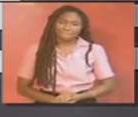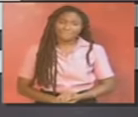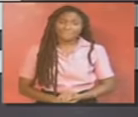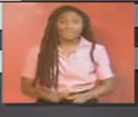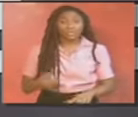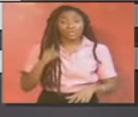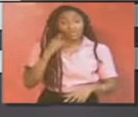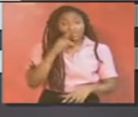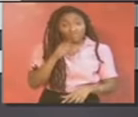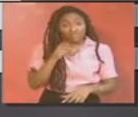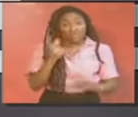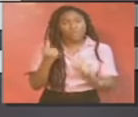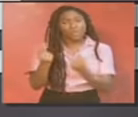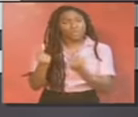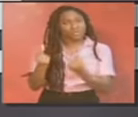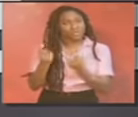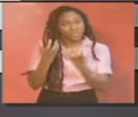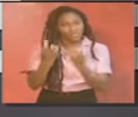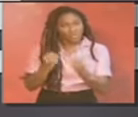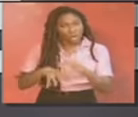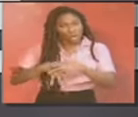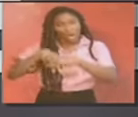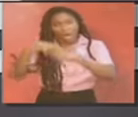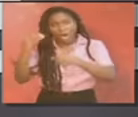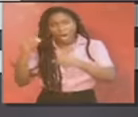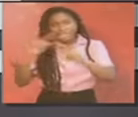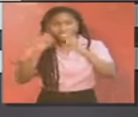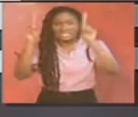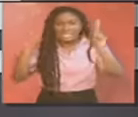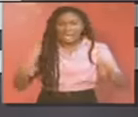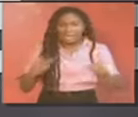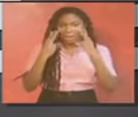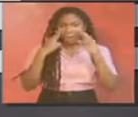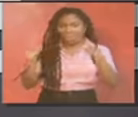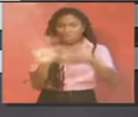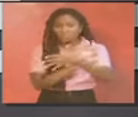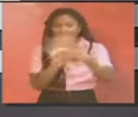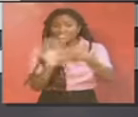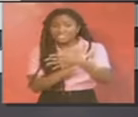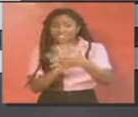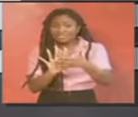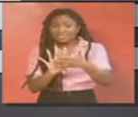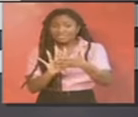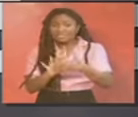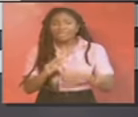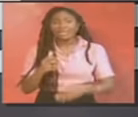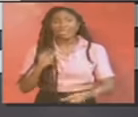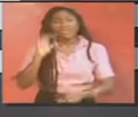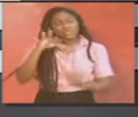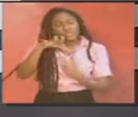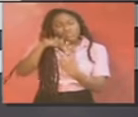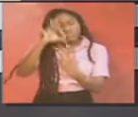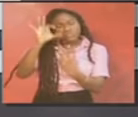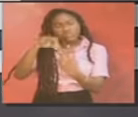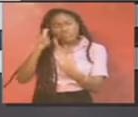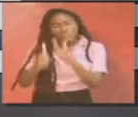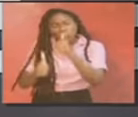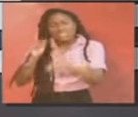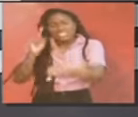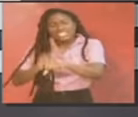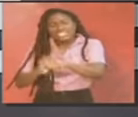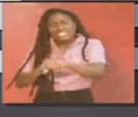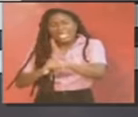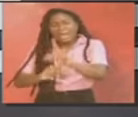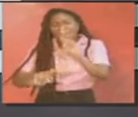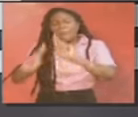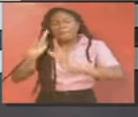choose the time of viewing, whether it is late in the evening or the 10 o'clock time of viewing when it has less people.